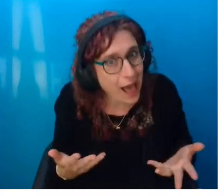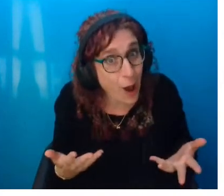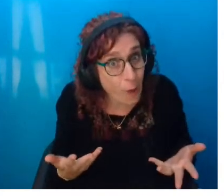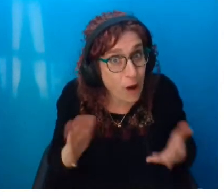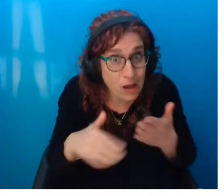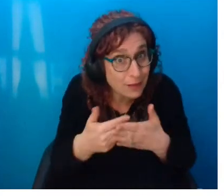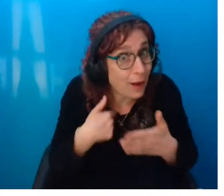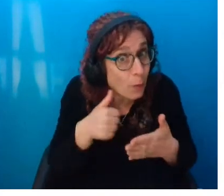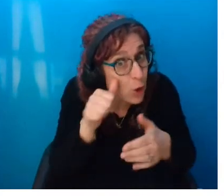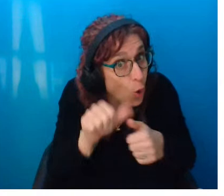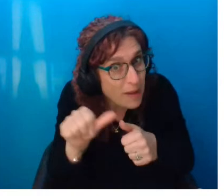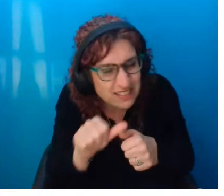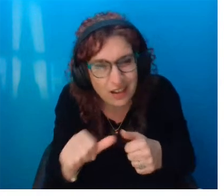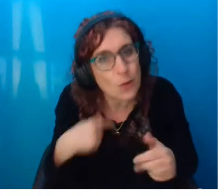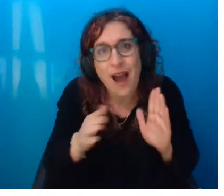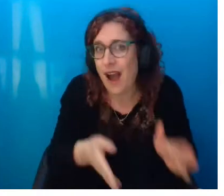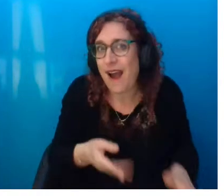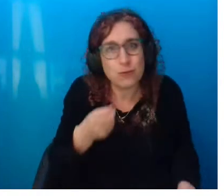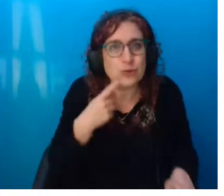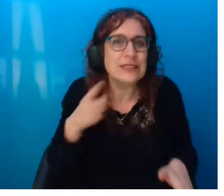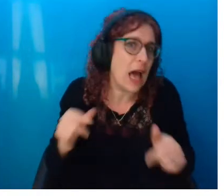those foods if they have a severe allergy.